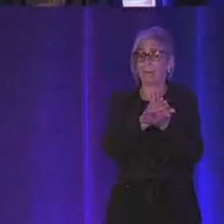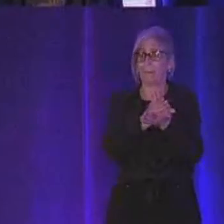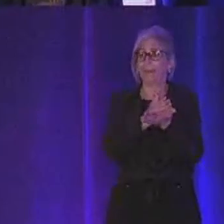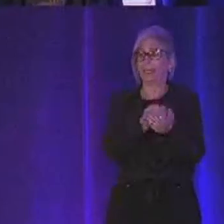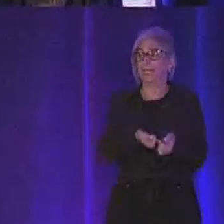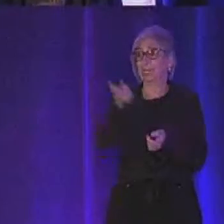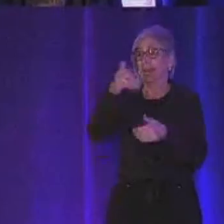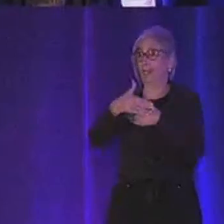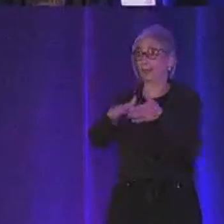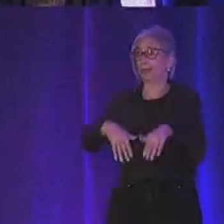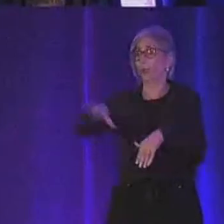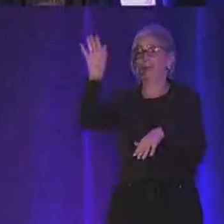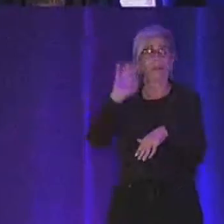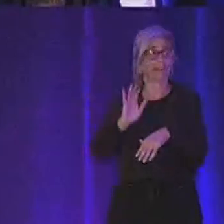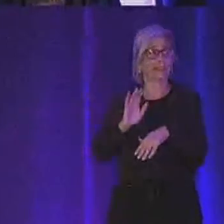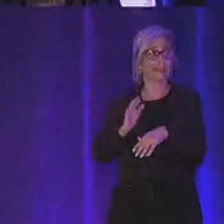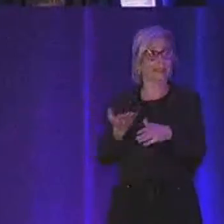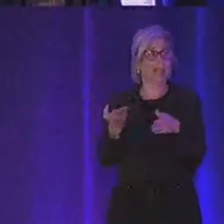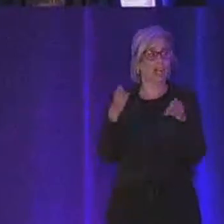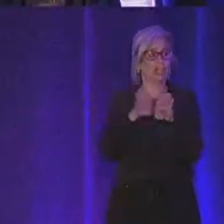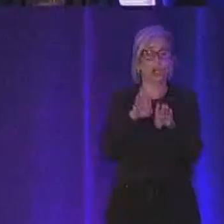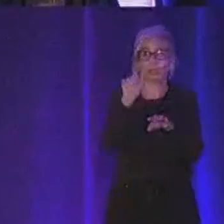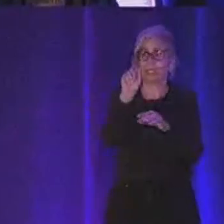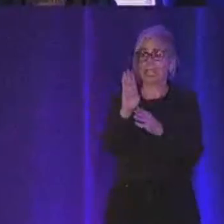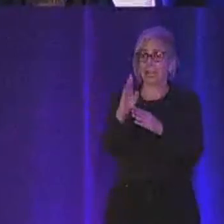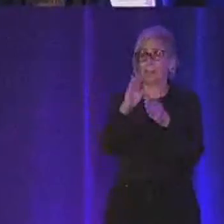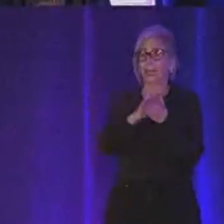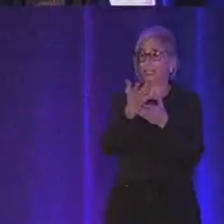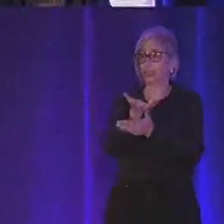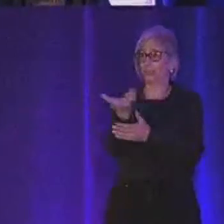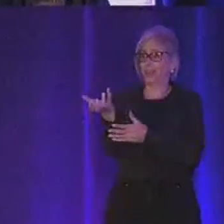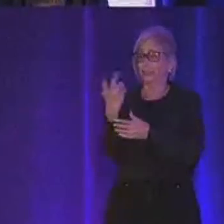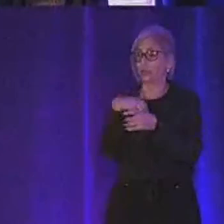room. Like, you have to close the tab on your device. Otherwise it's going to stick.